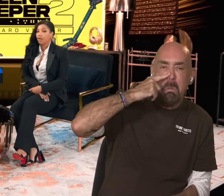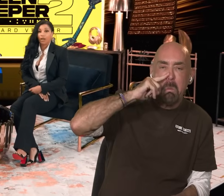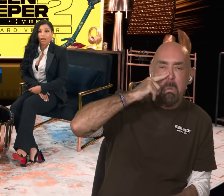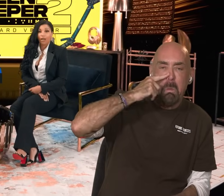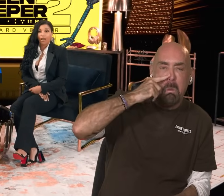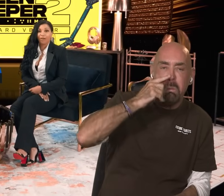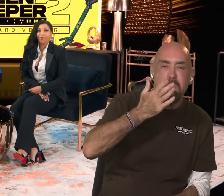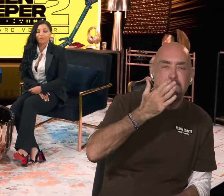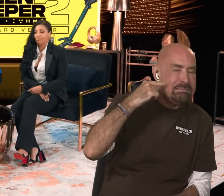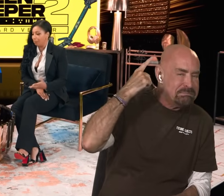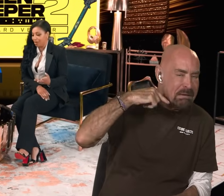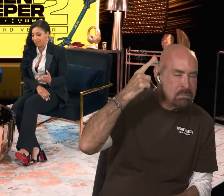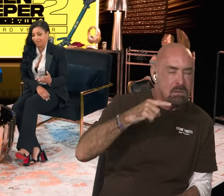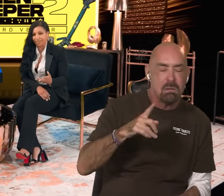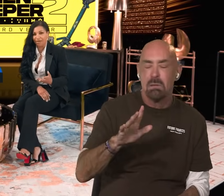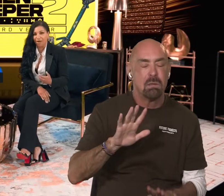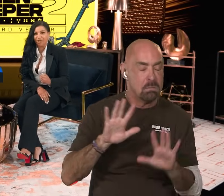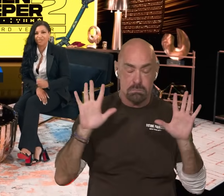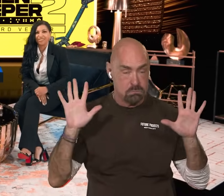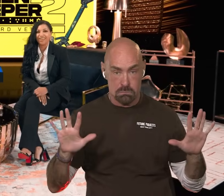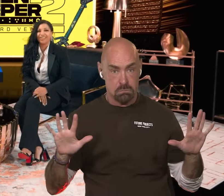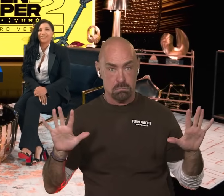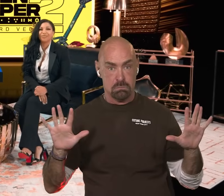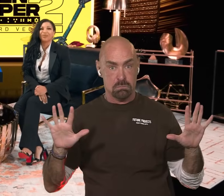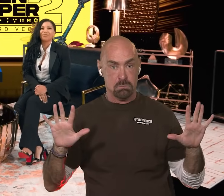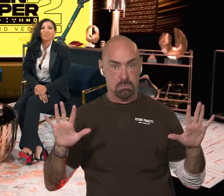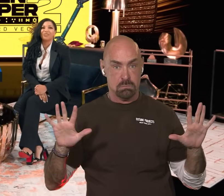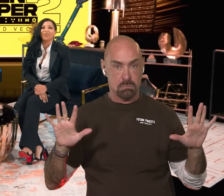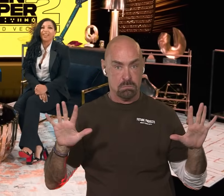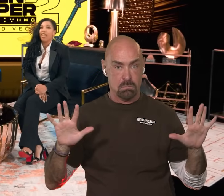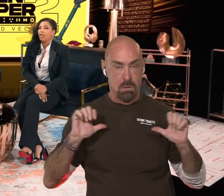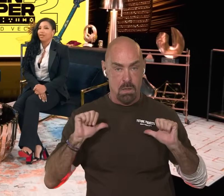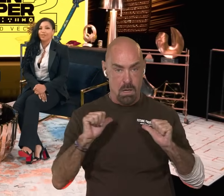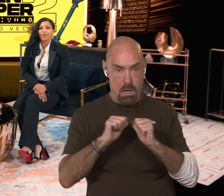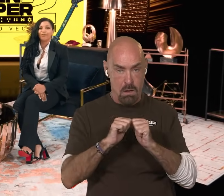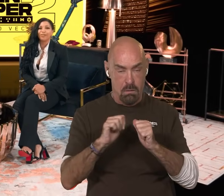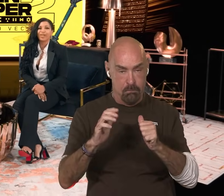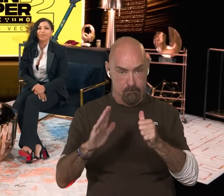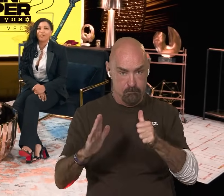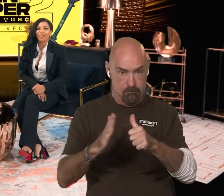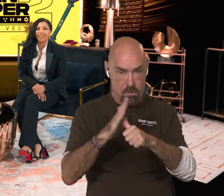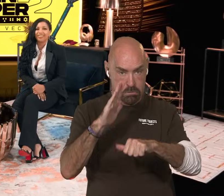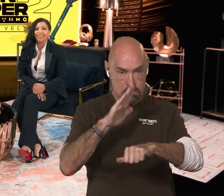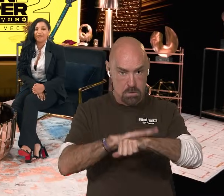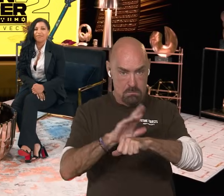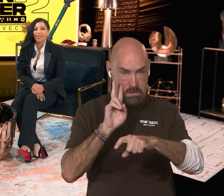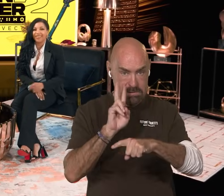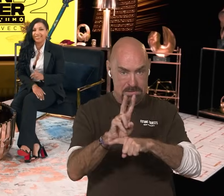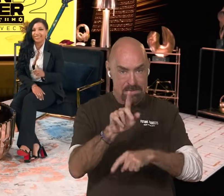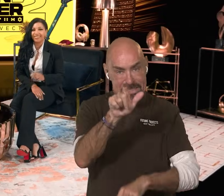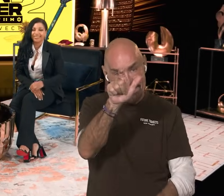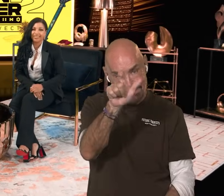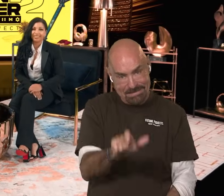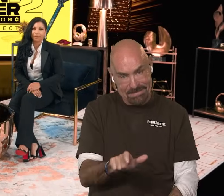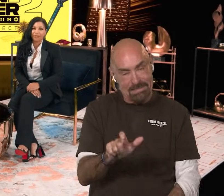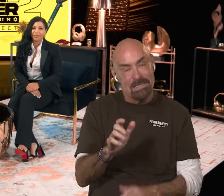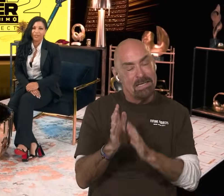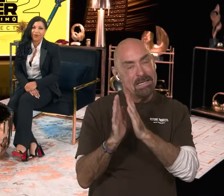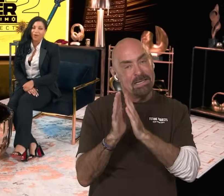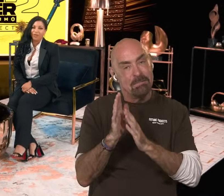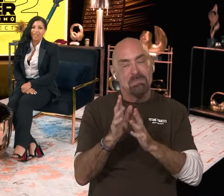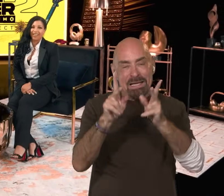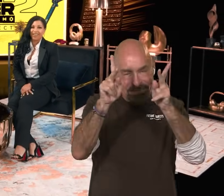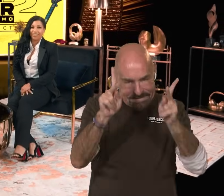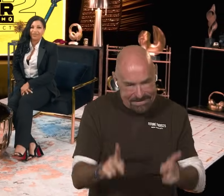Just cue the dang thing. Well, in all of its uninterrupted glory, here's our first ever look at the gameplay in Citizen Sleeper